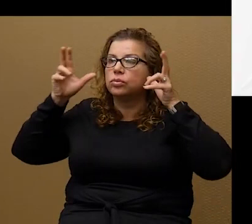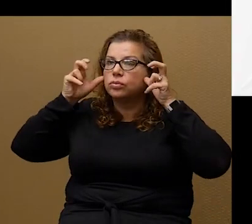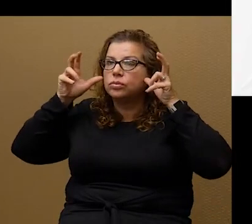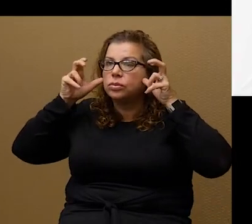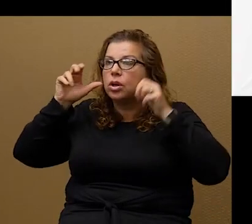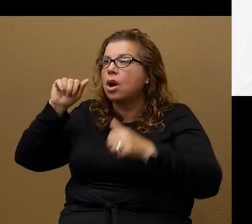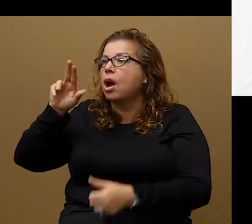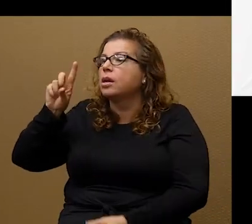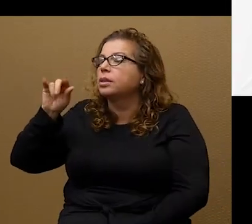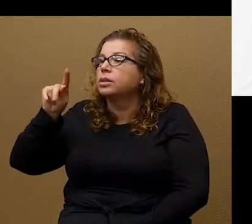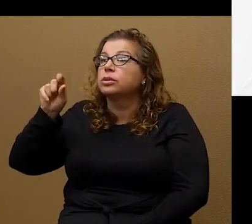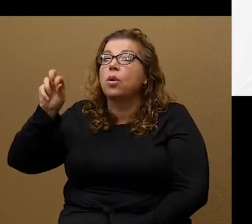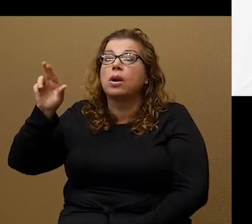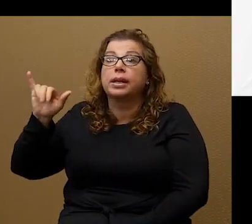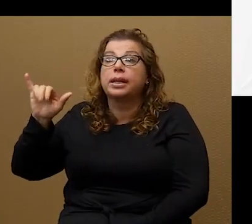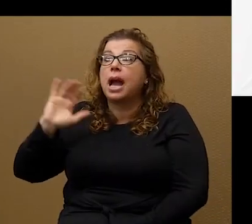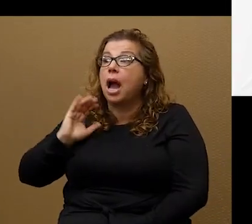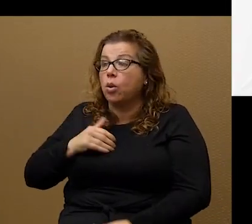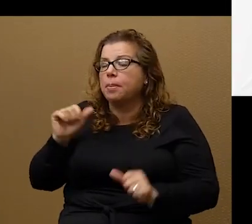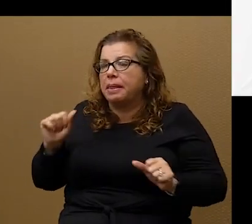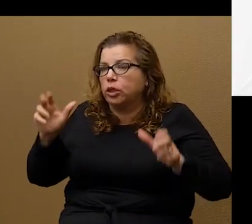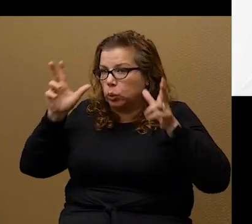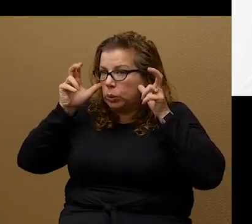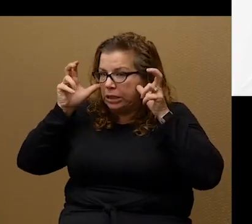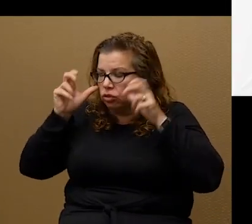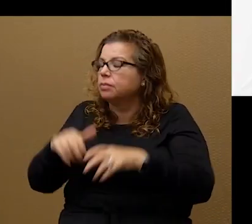So this is our ability to hear.